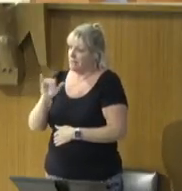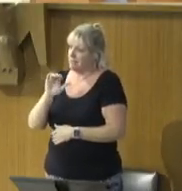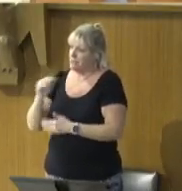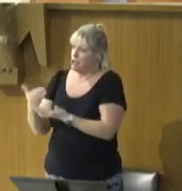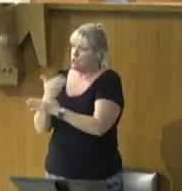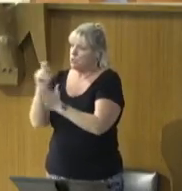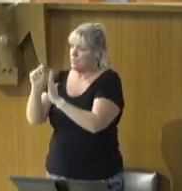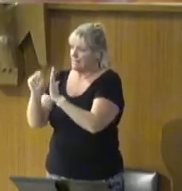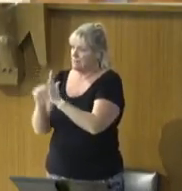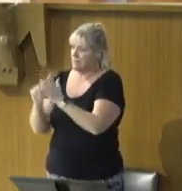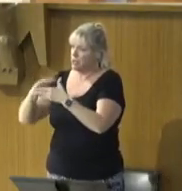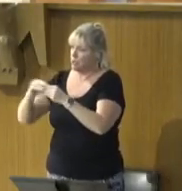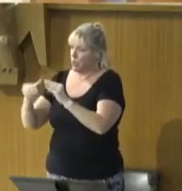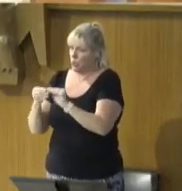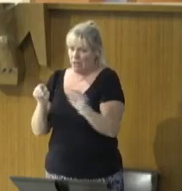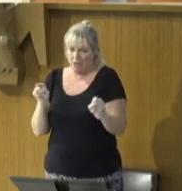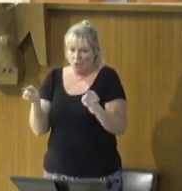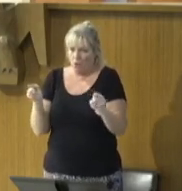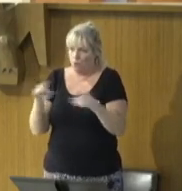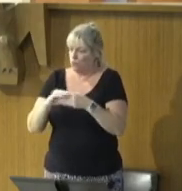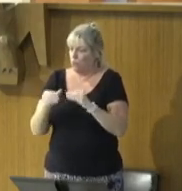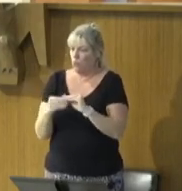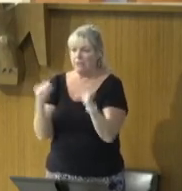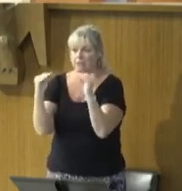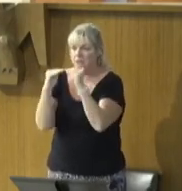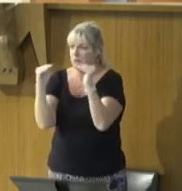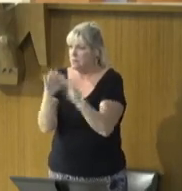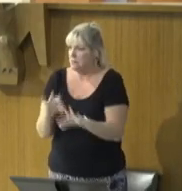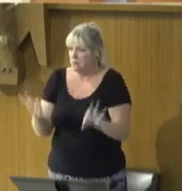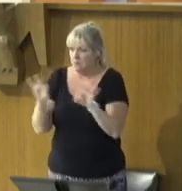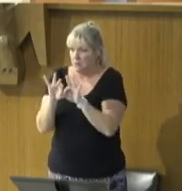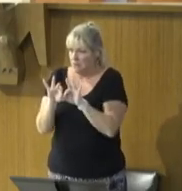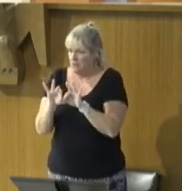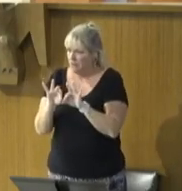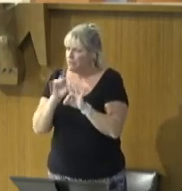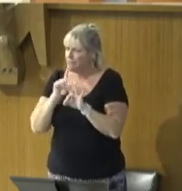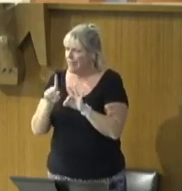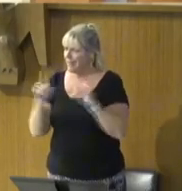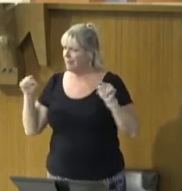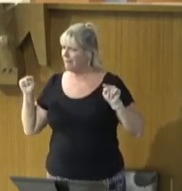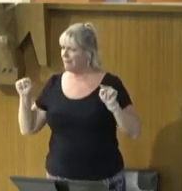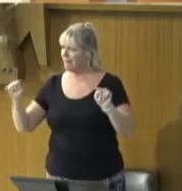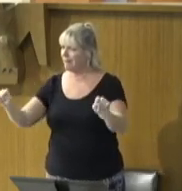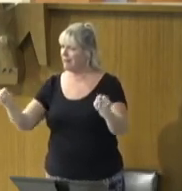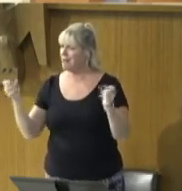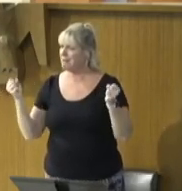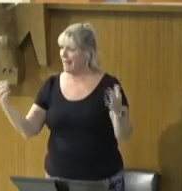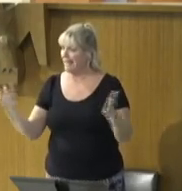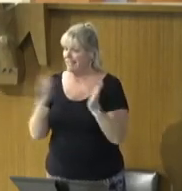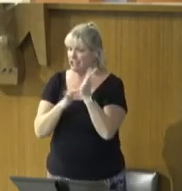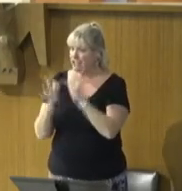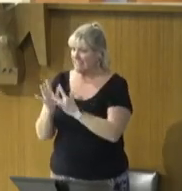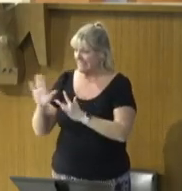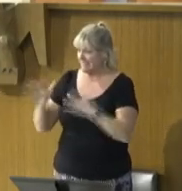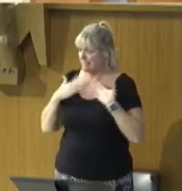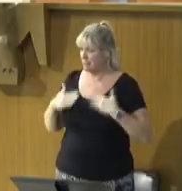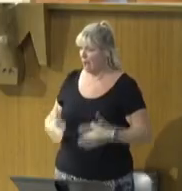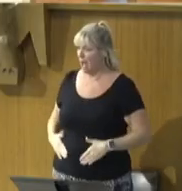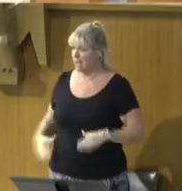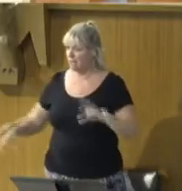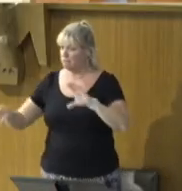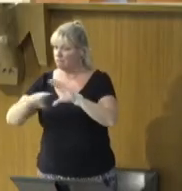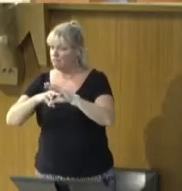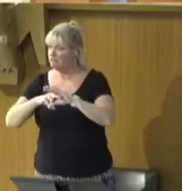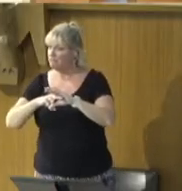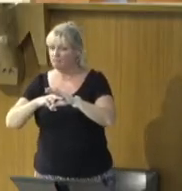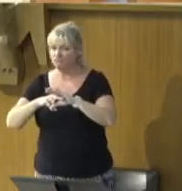Testament. In fact, there are so many parallels between the two. When Jesus' body is placed in the tomb, there is nowhere